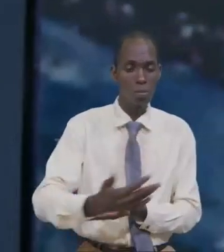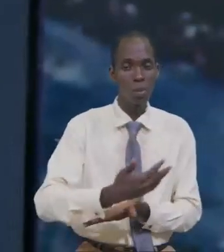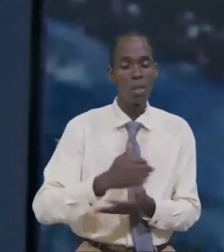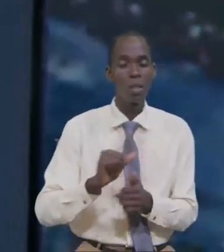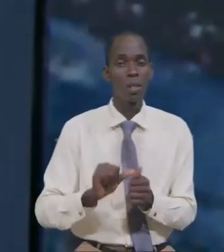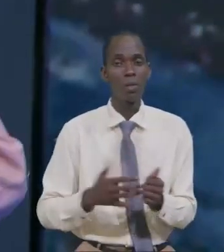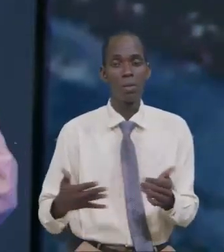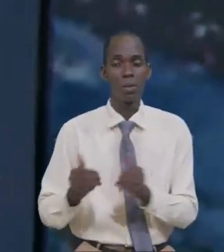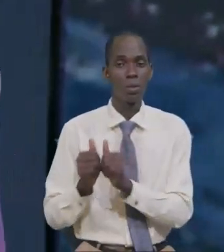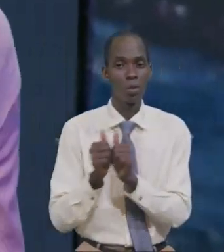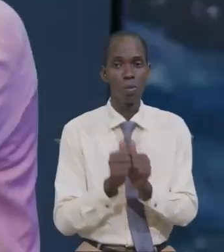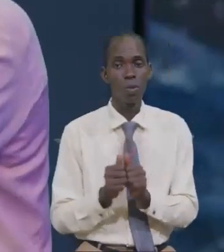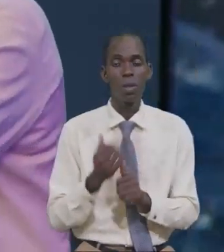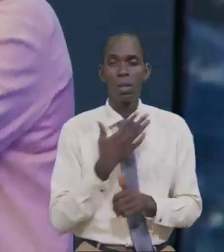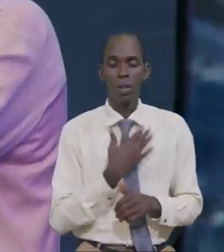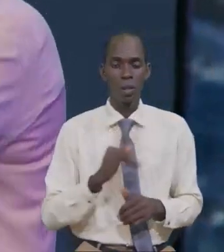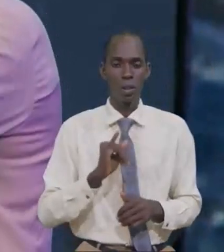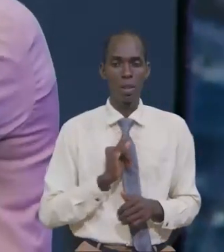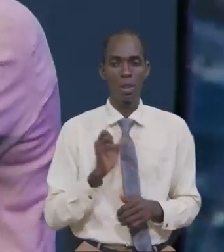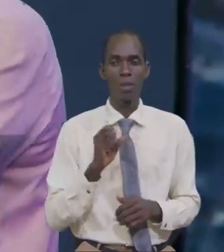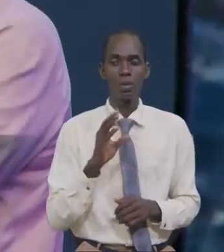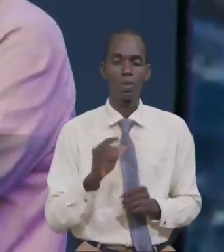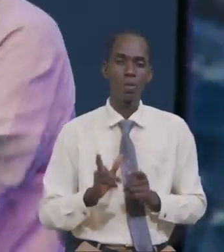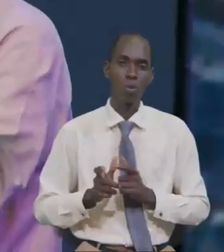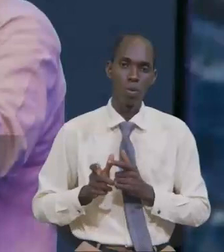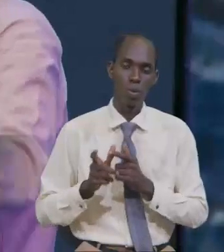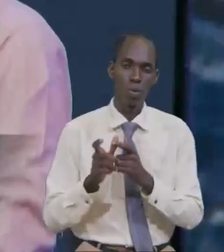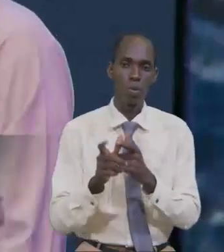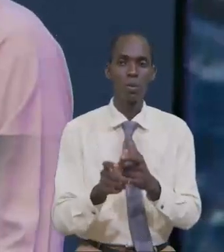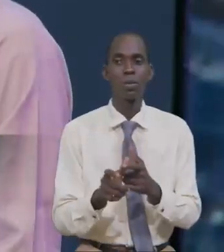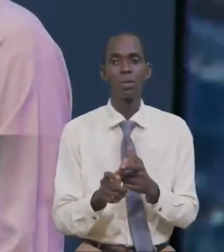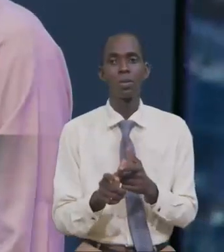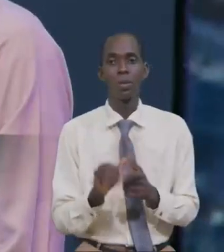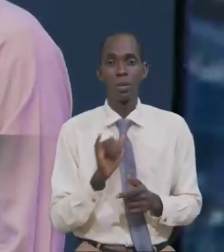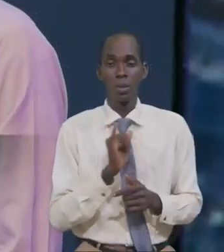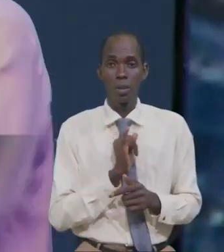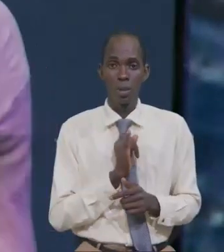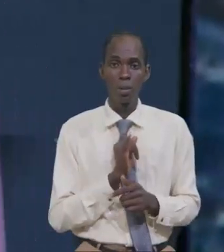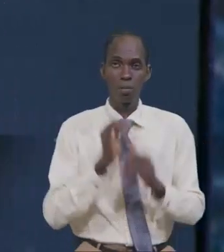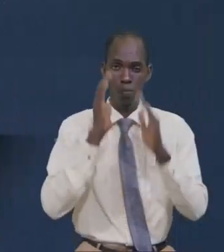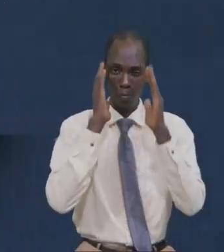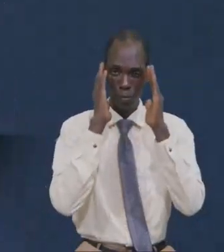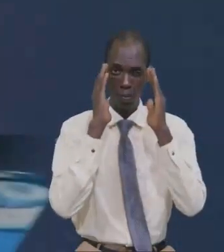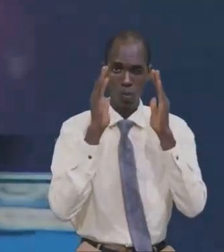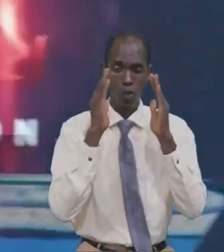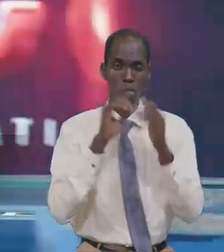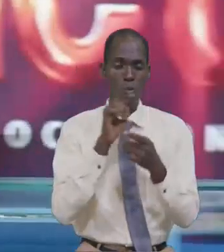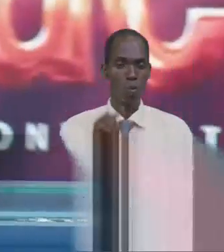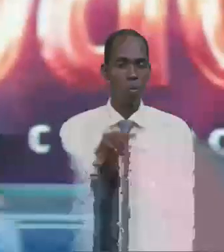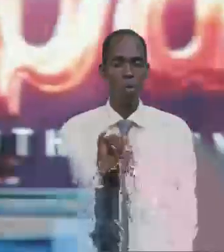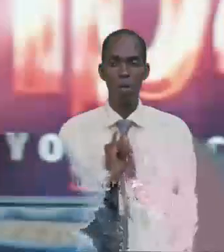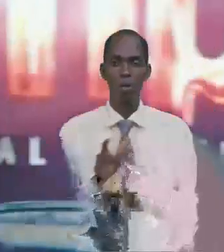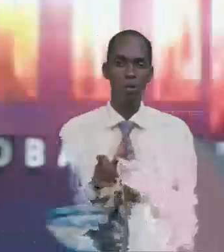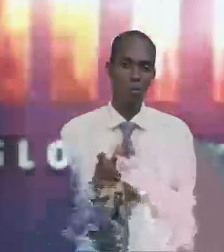run. I set my goal when I run. I look at the place